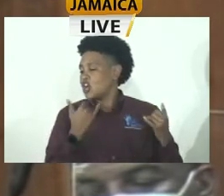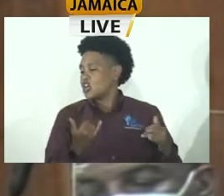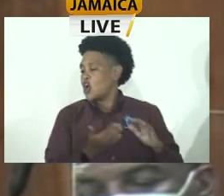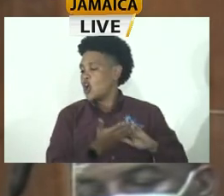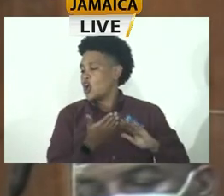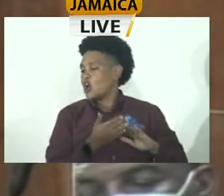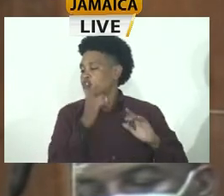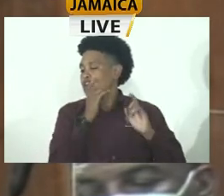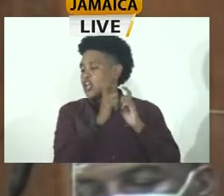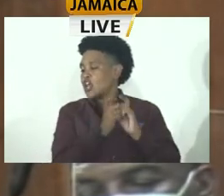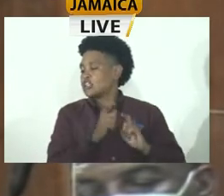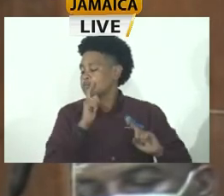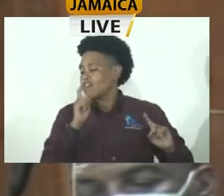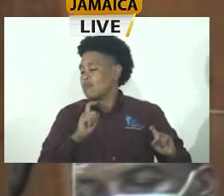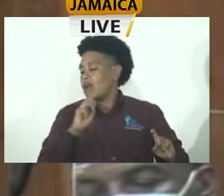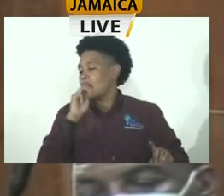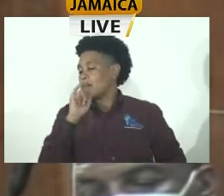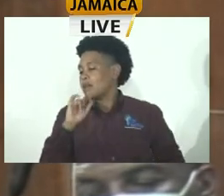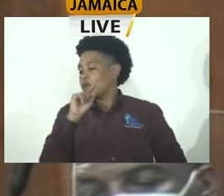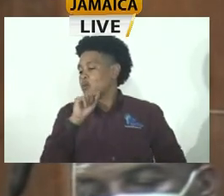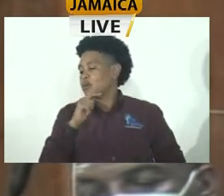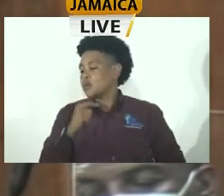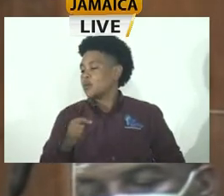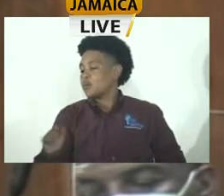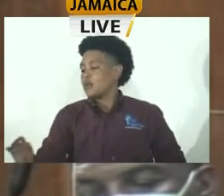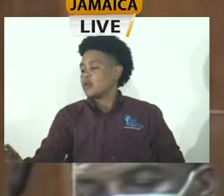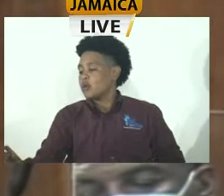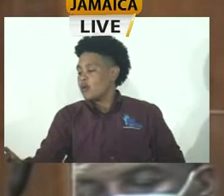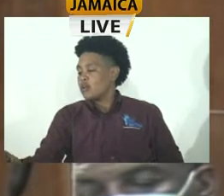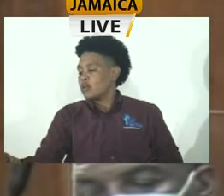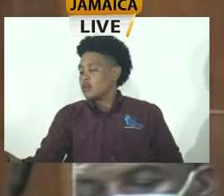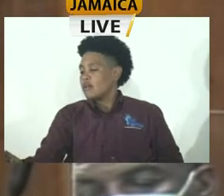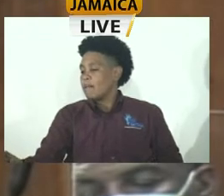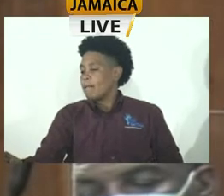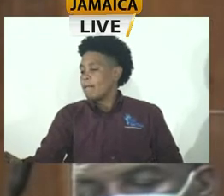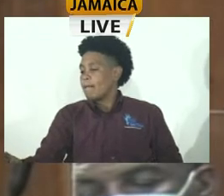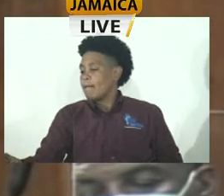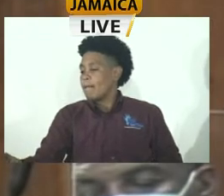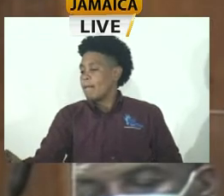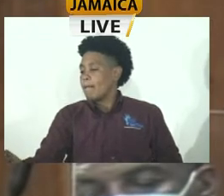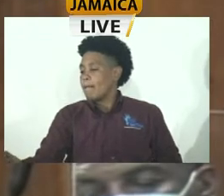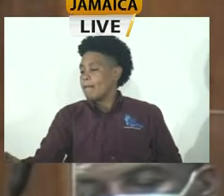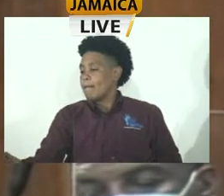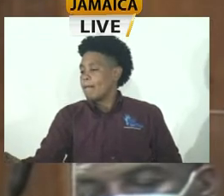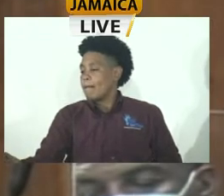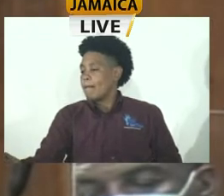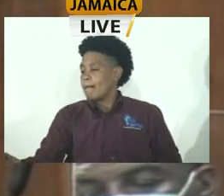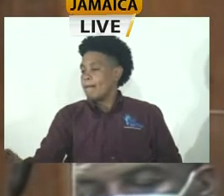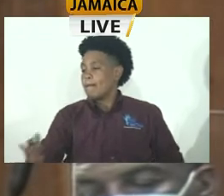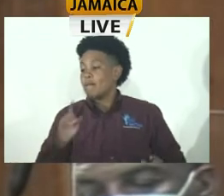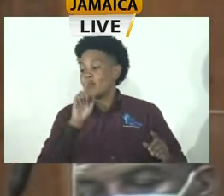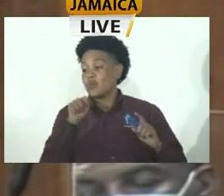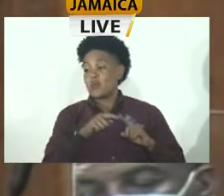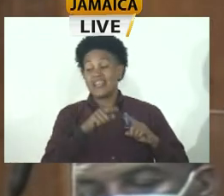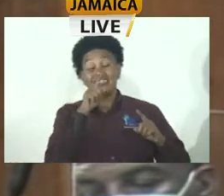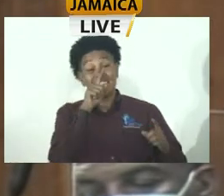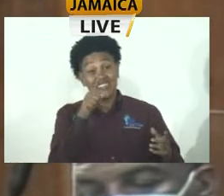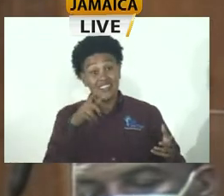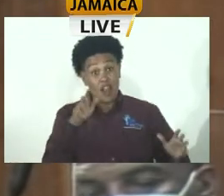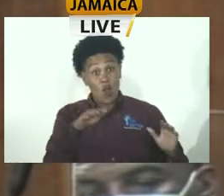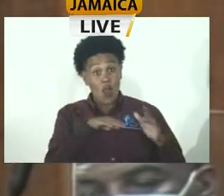customized for pilot in this month 2021 madam speaker when the minister of justice says it is